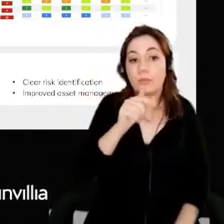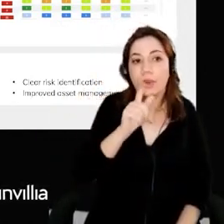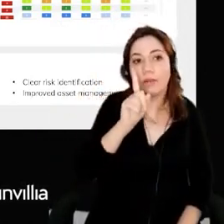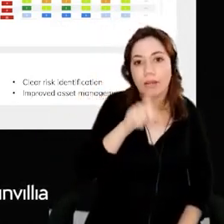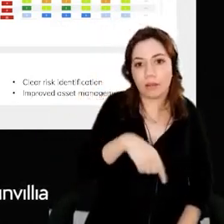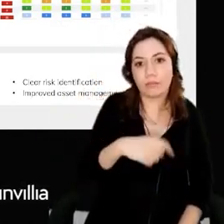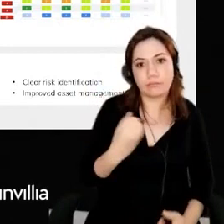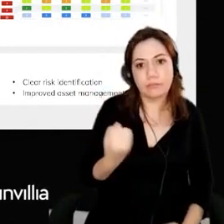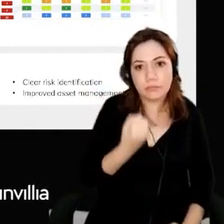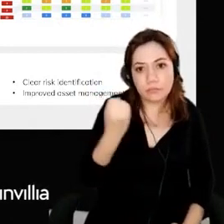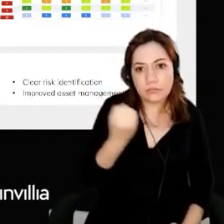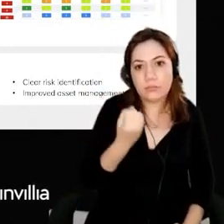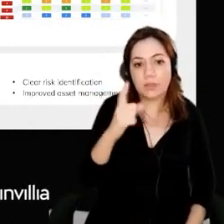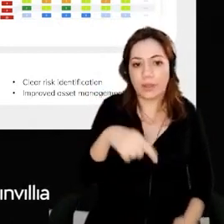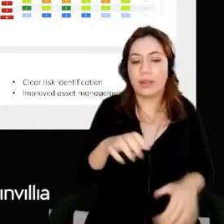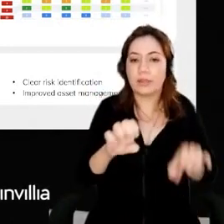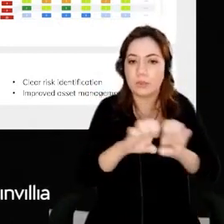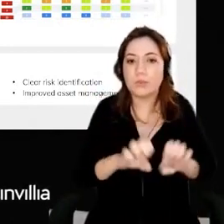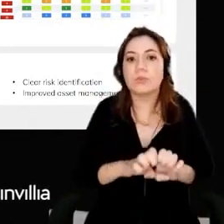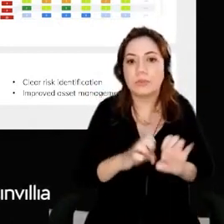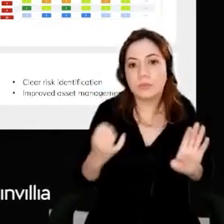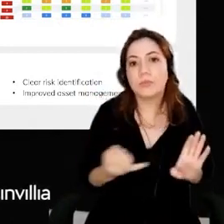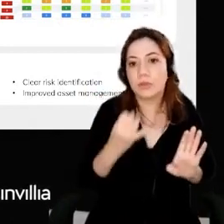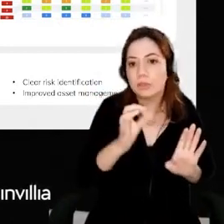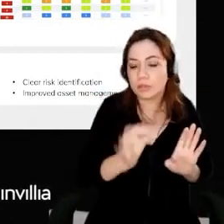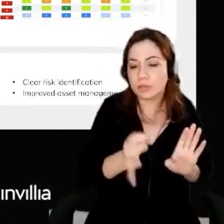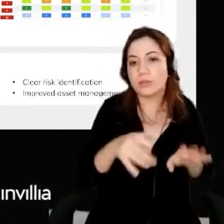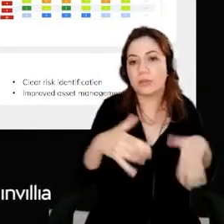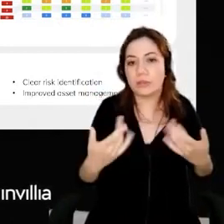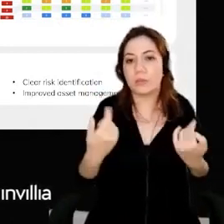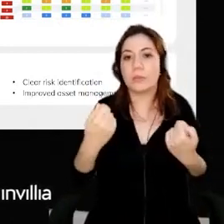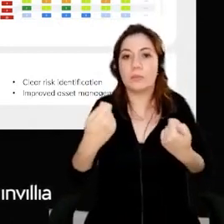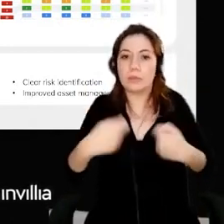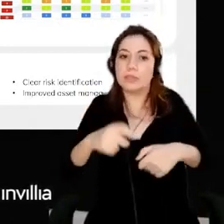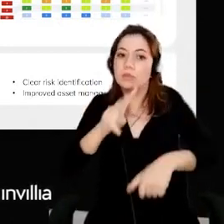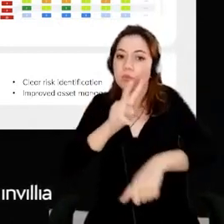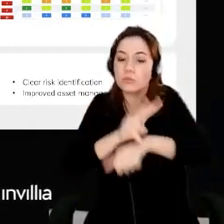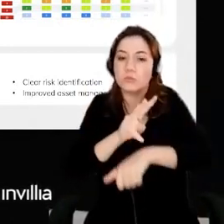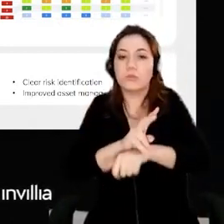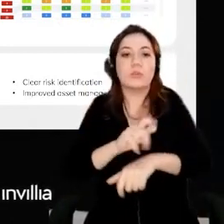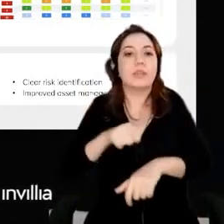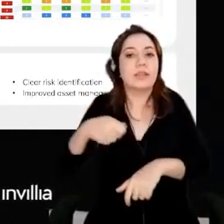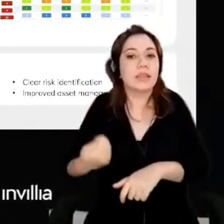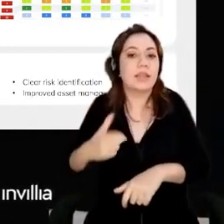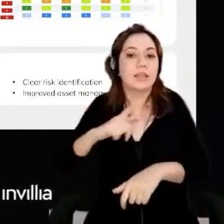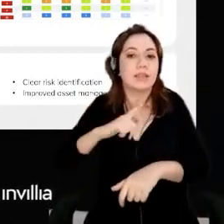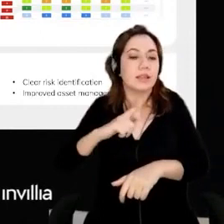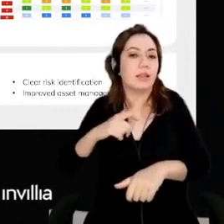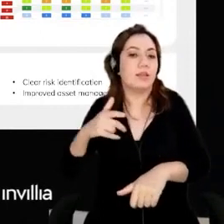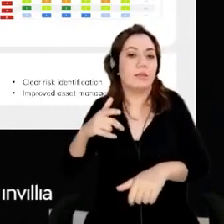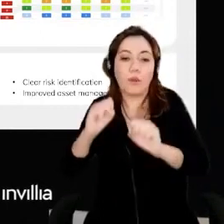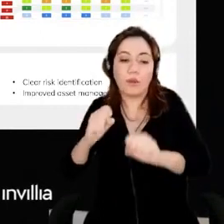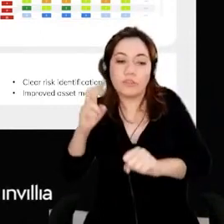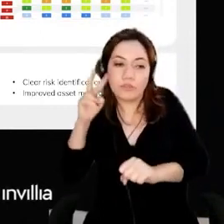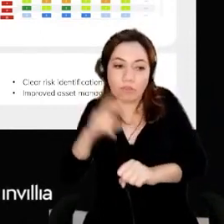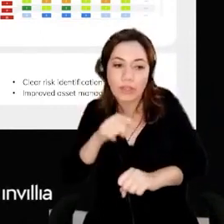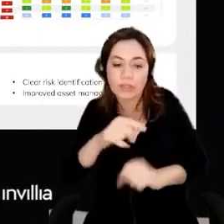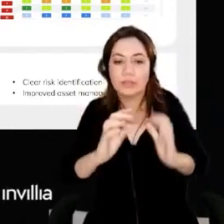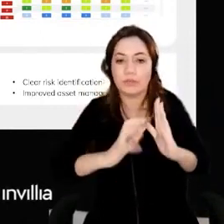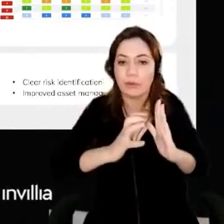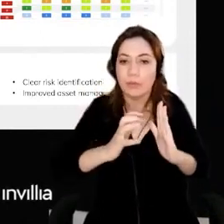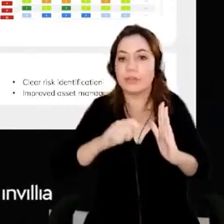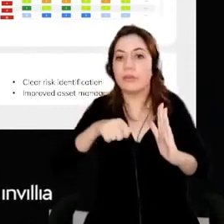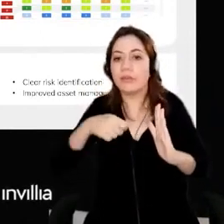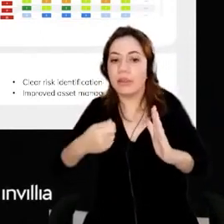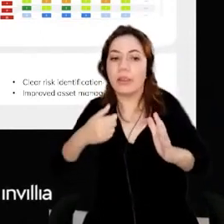so you then need to be very careful in terms of who has access to that data, how you're managing that data, to make sure that, you know, the